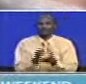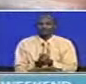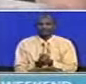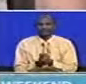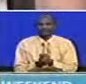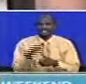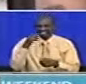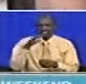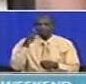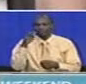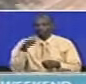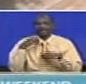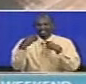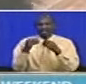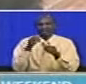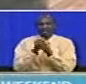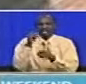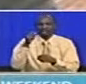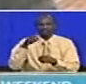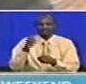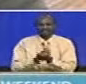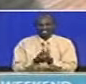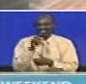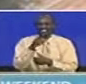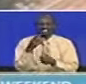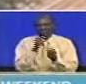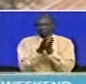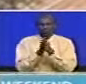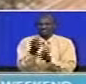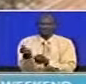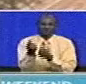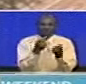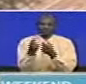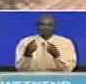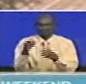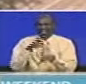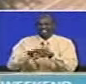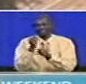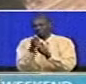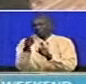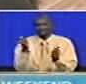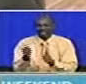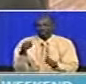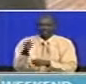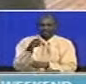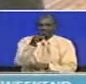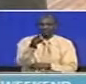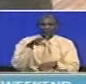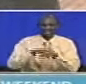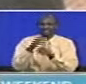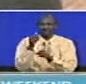Ati mudhaura anapewa kazi ya lobster. Hii maneno kidogo kidogo bado mnasema huyu hajapata kazi, huyu hajapata kazi